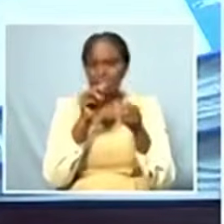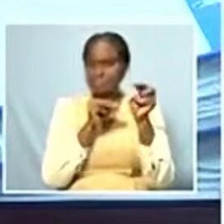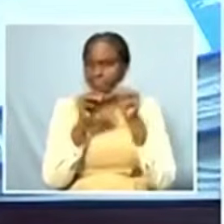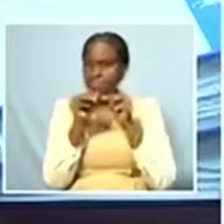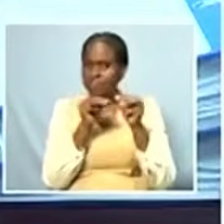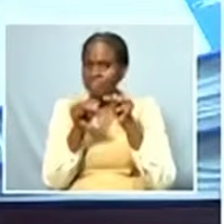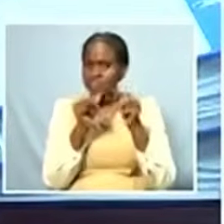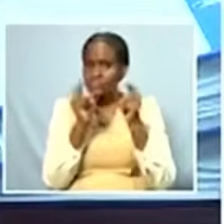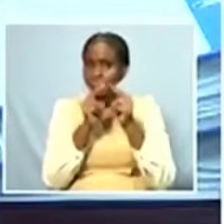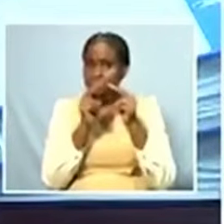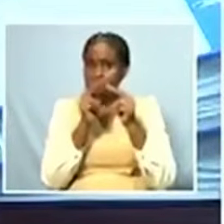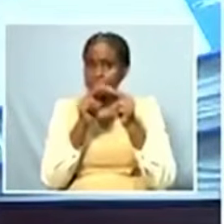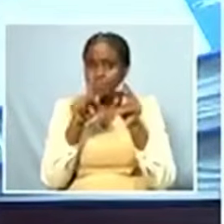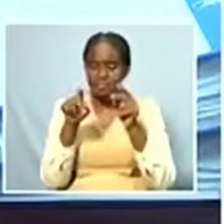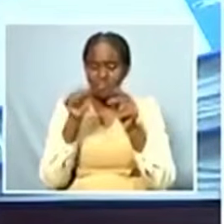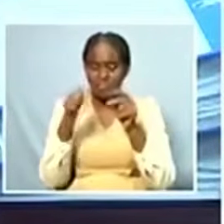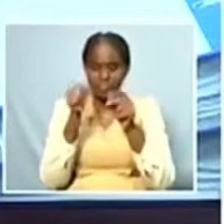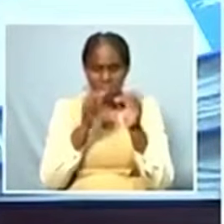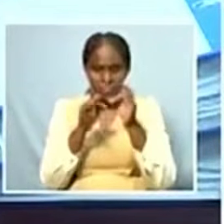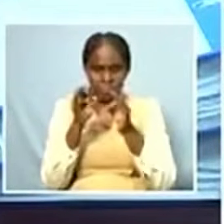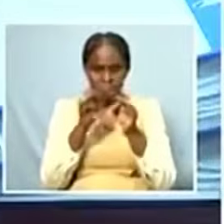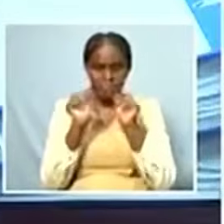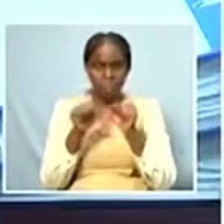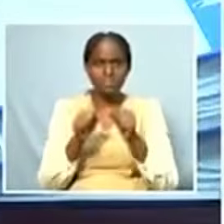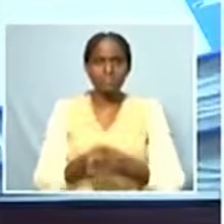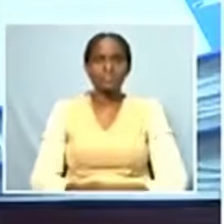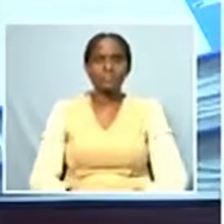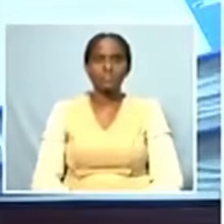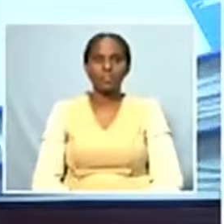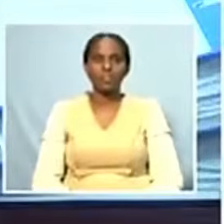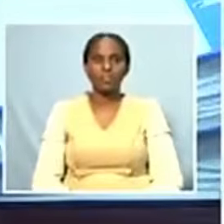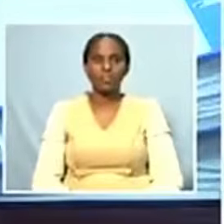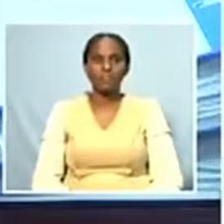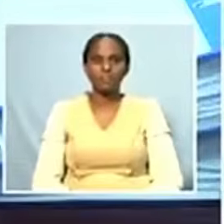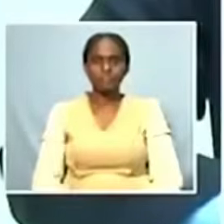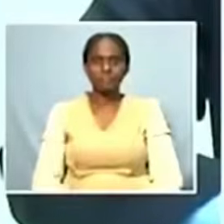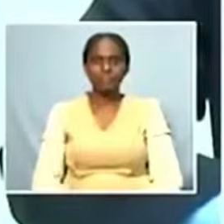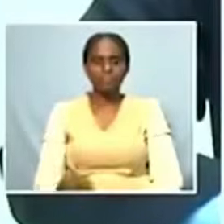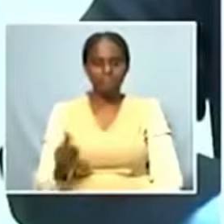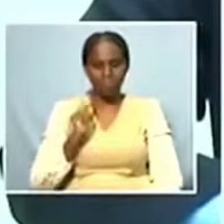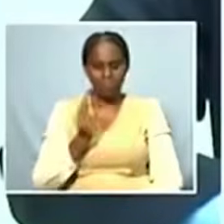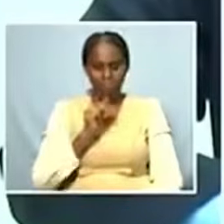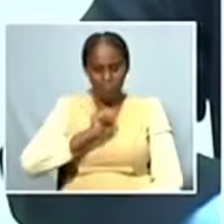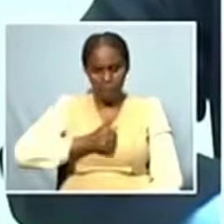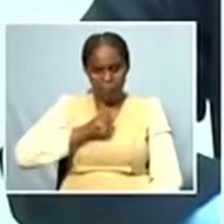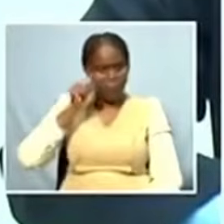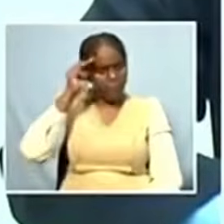management. PS, you can make a submission. I think as a ministry we